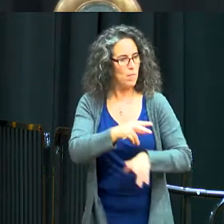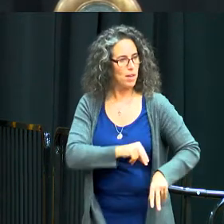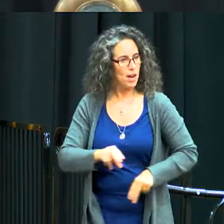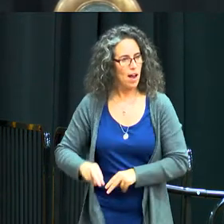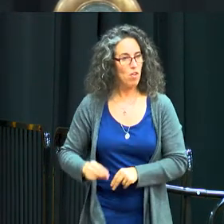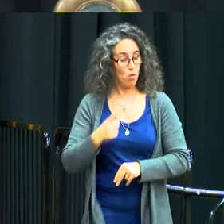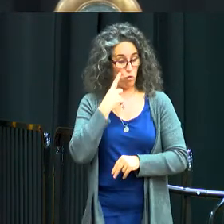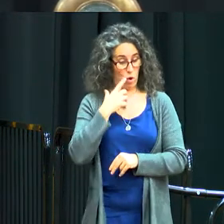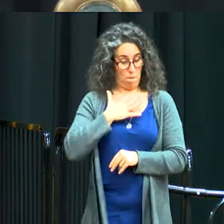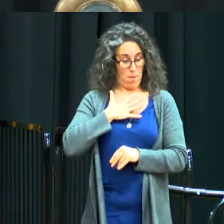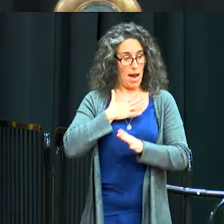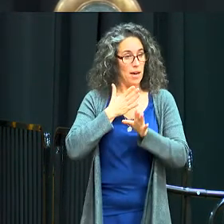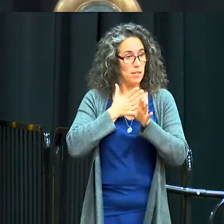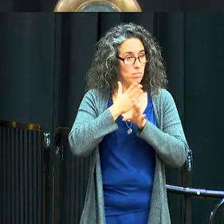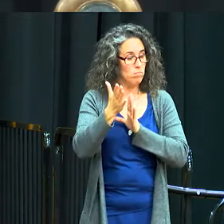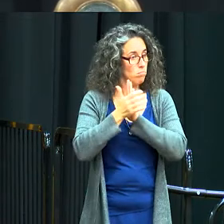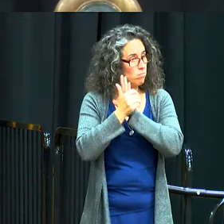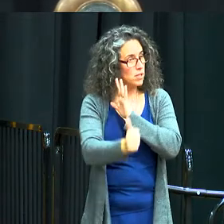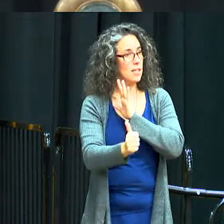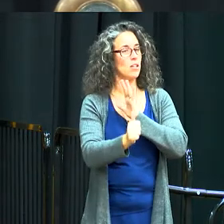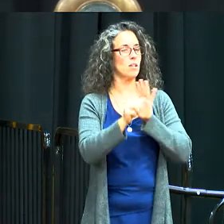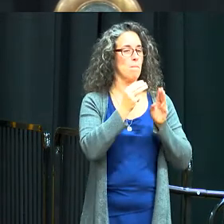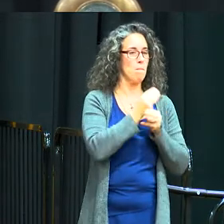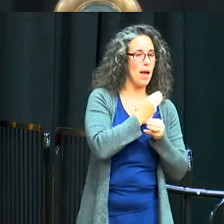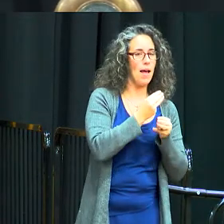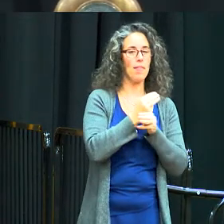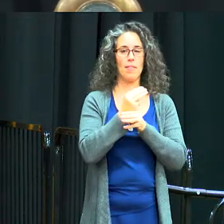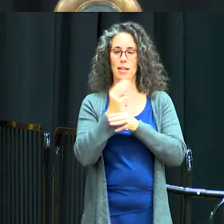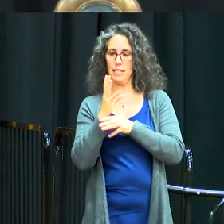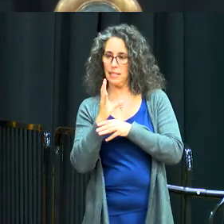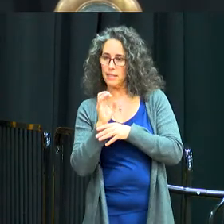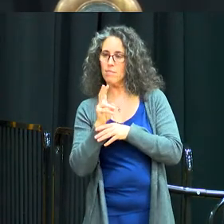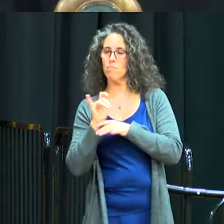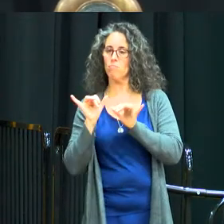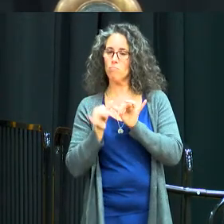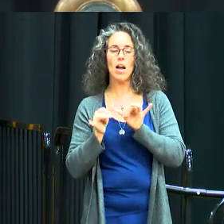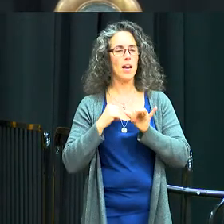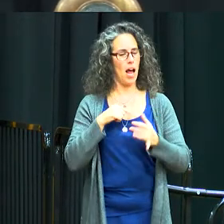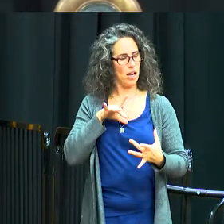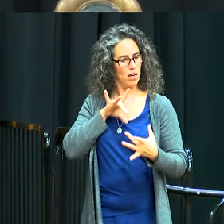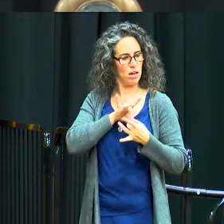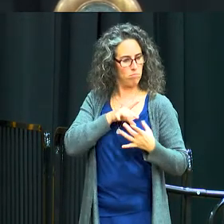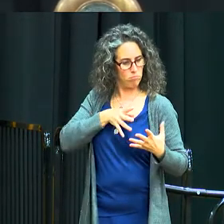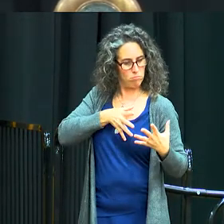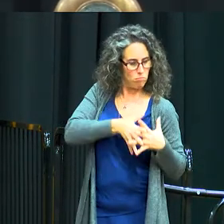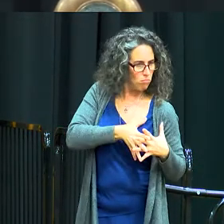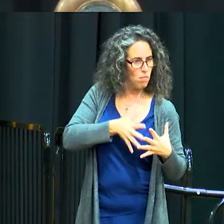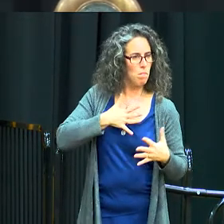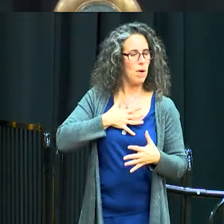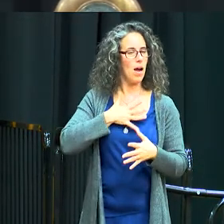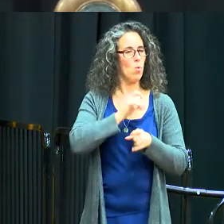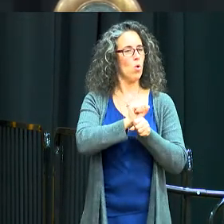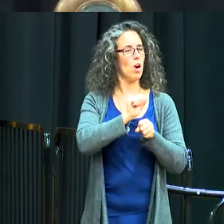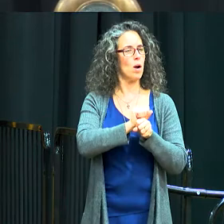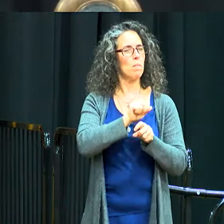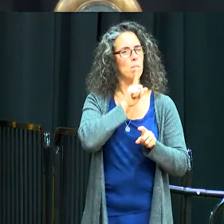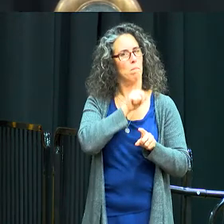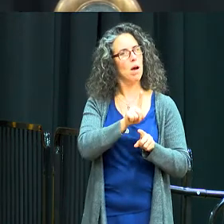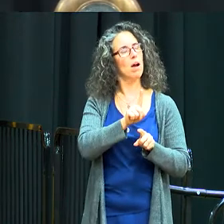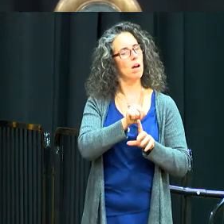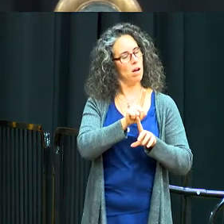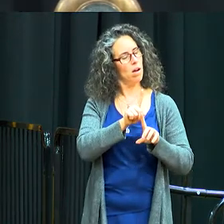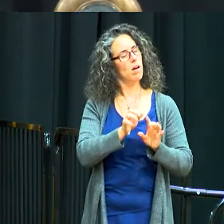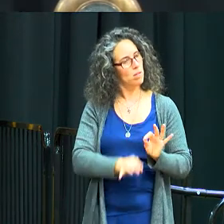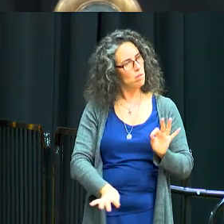physics skills, and quickly began to connect with my work, but more importantly, my colleagues. I